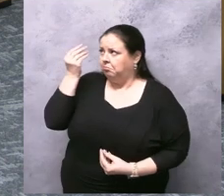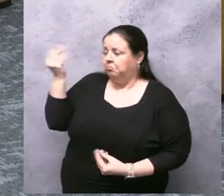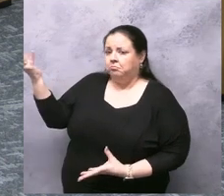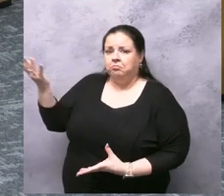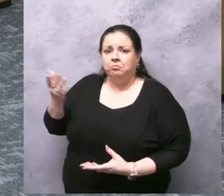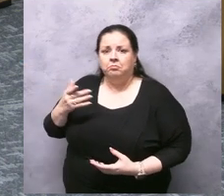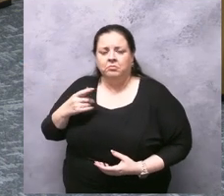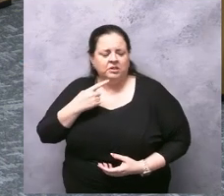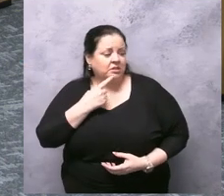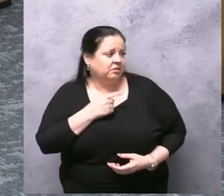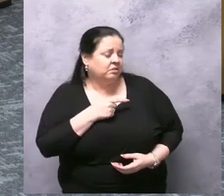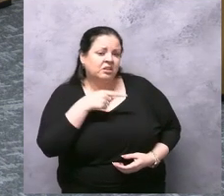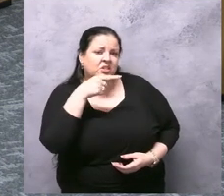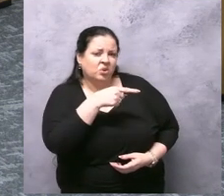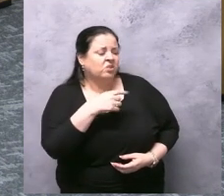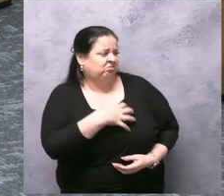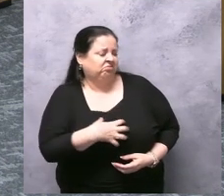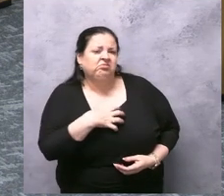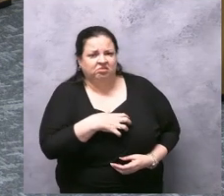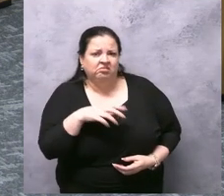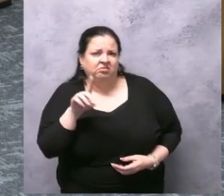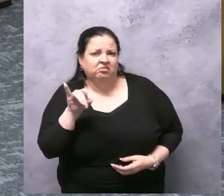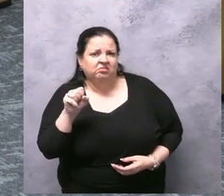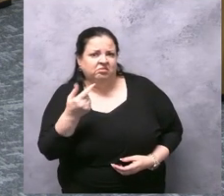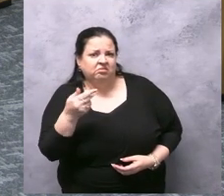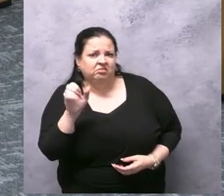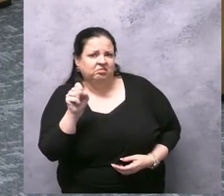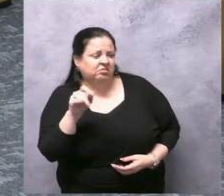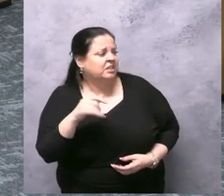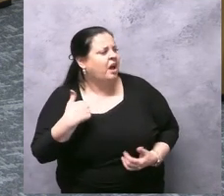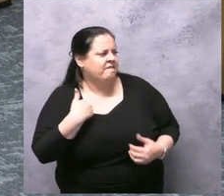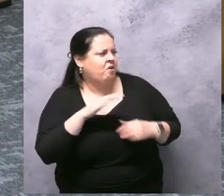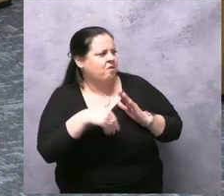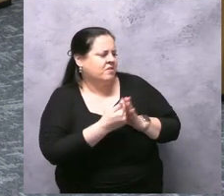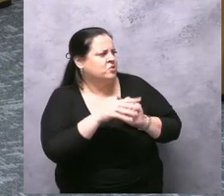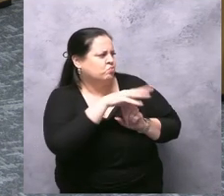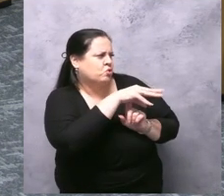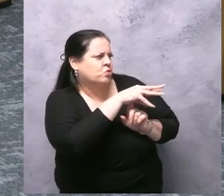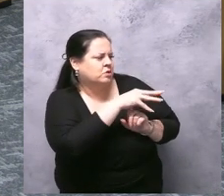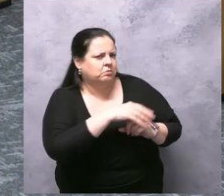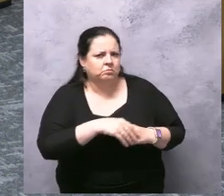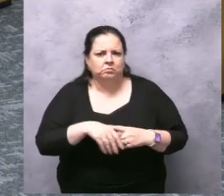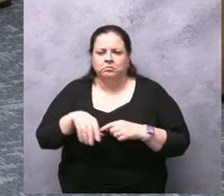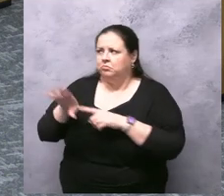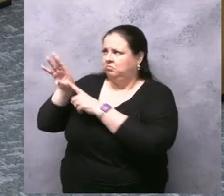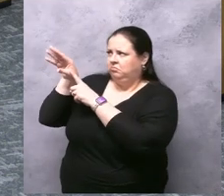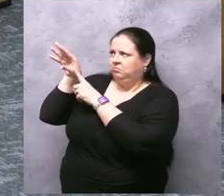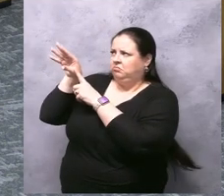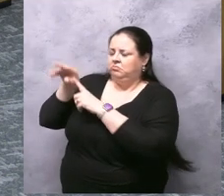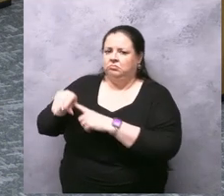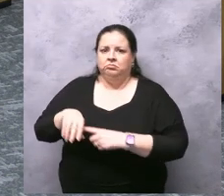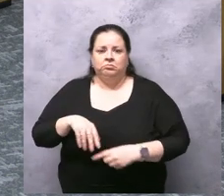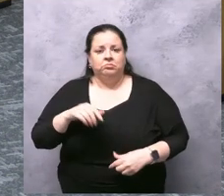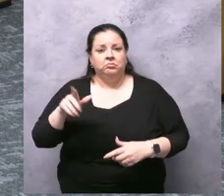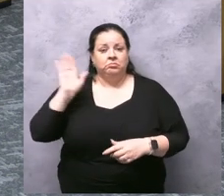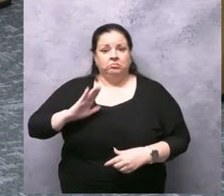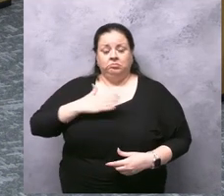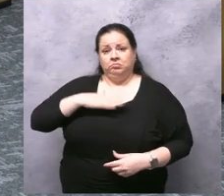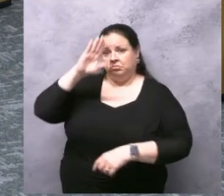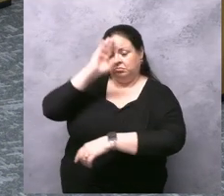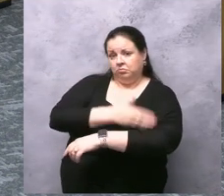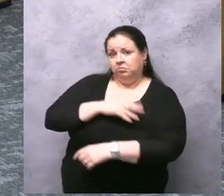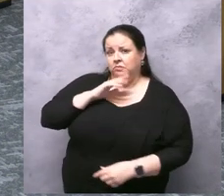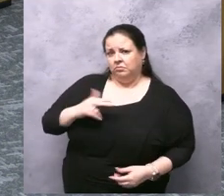and the man said to me, "You are disgusting. I have all of this recorded." My then 13-year-old son also attended the